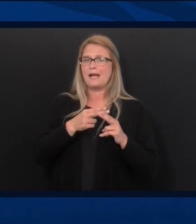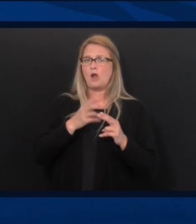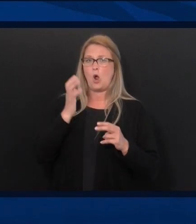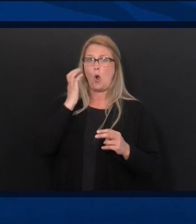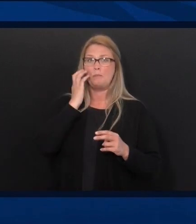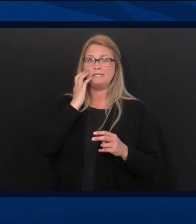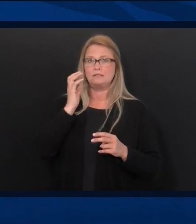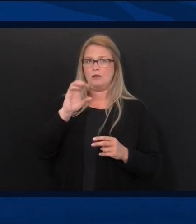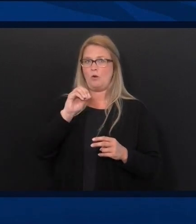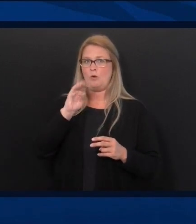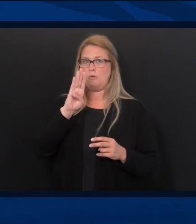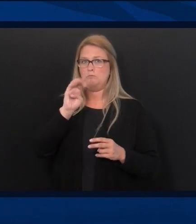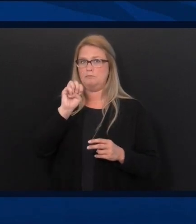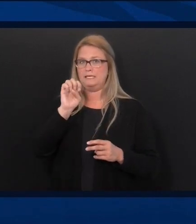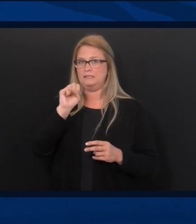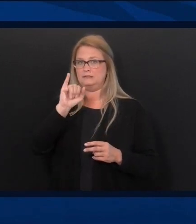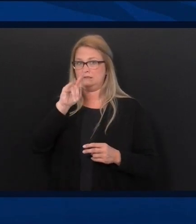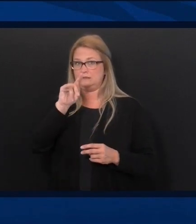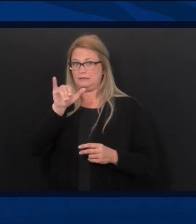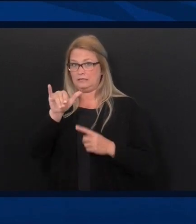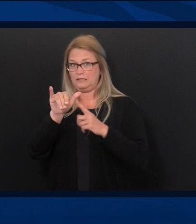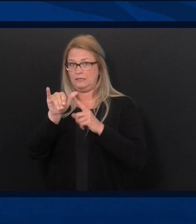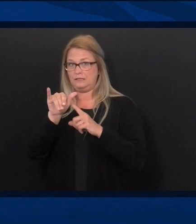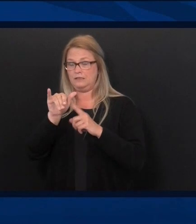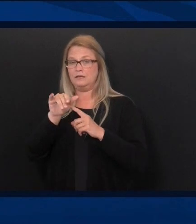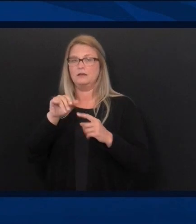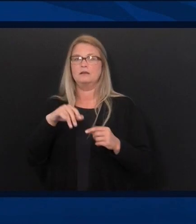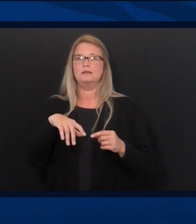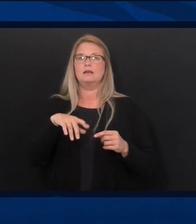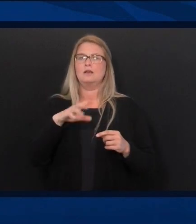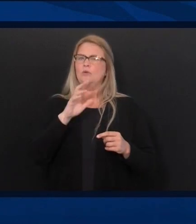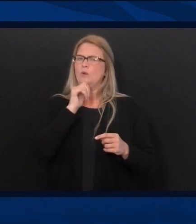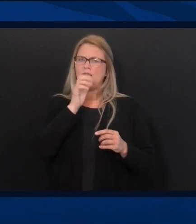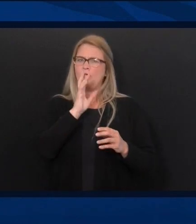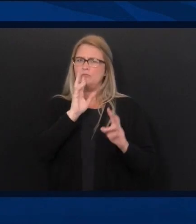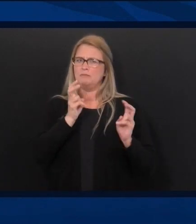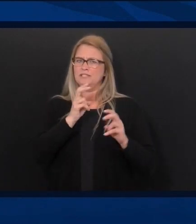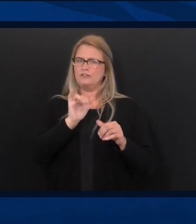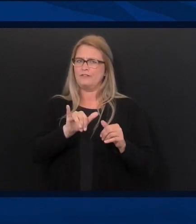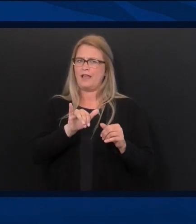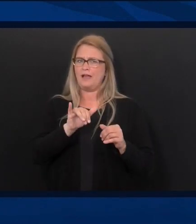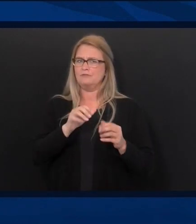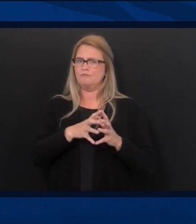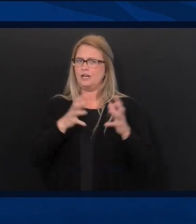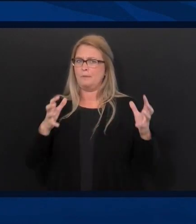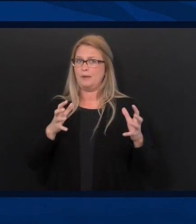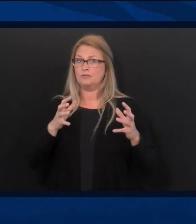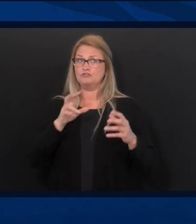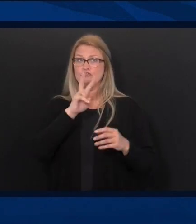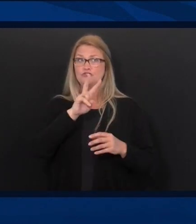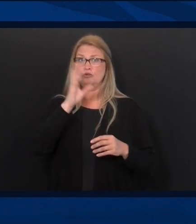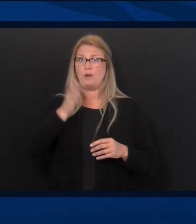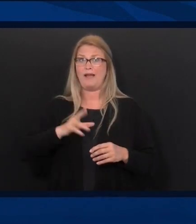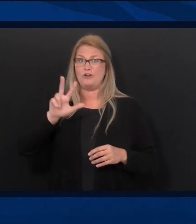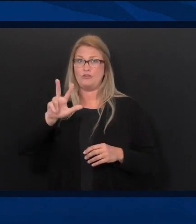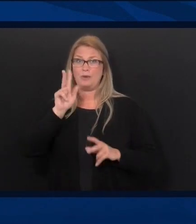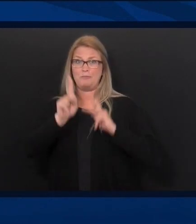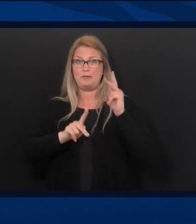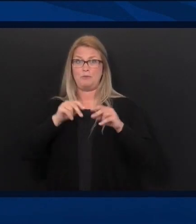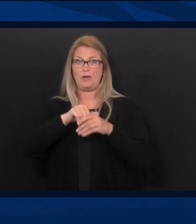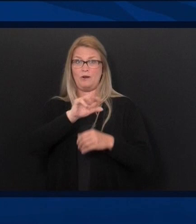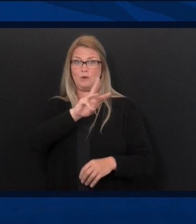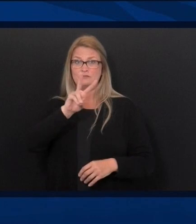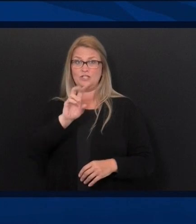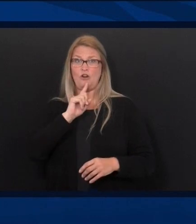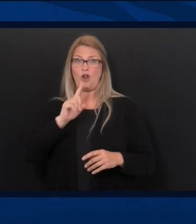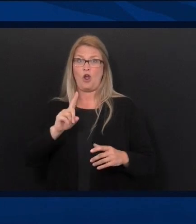its problem, 2 out of 3 West Virginians are overweight. Maybe Dr. Marsh is best for